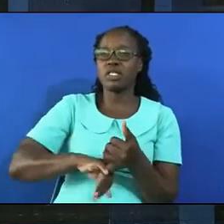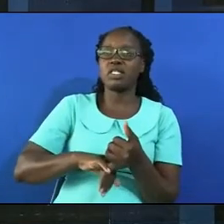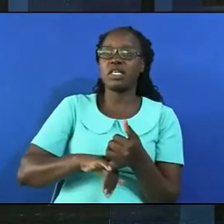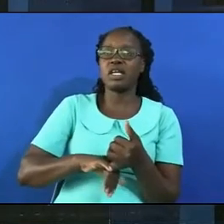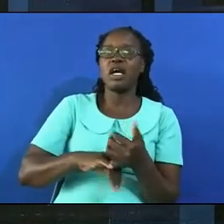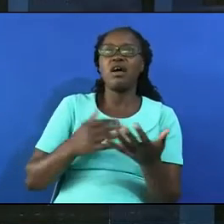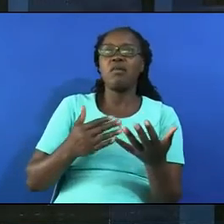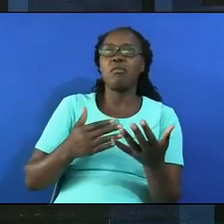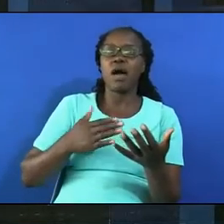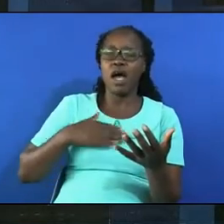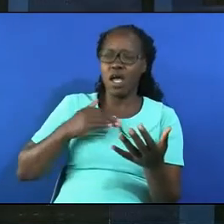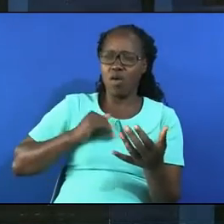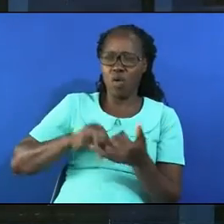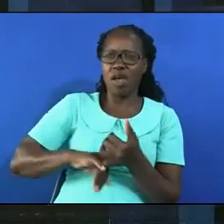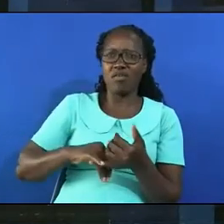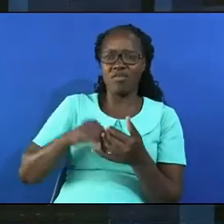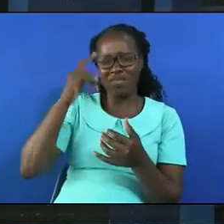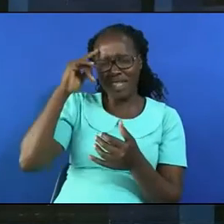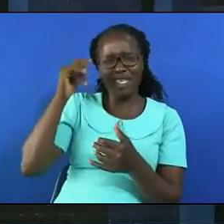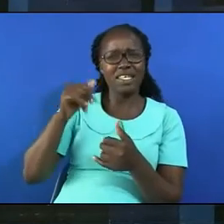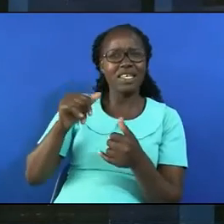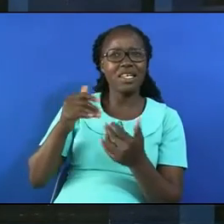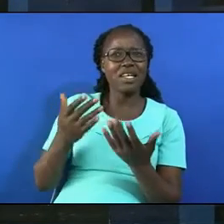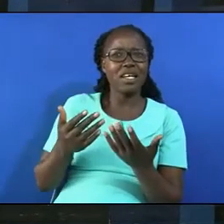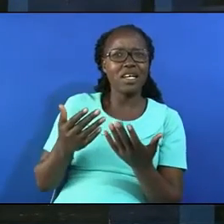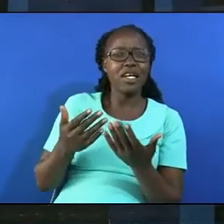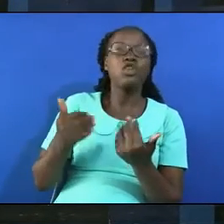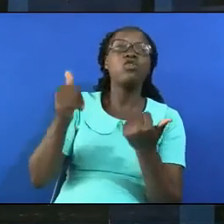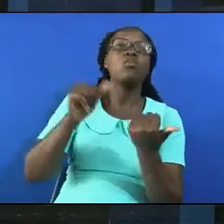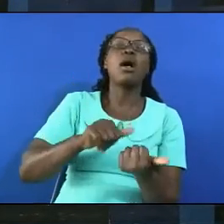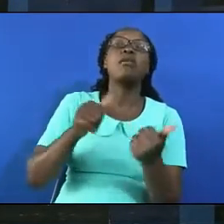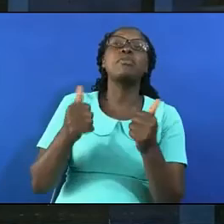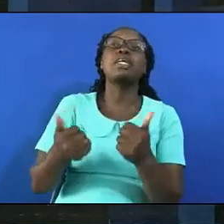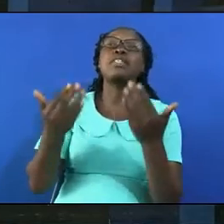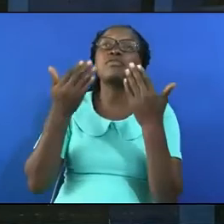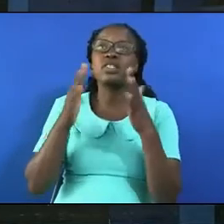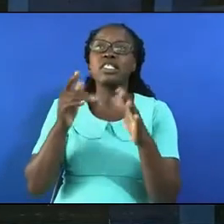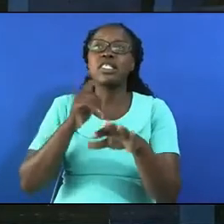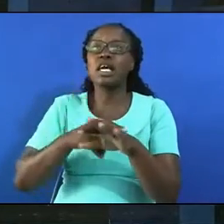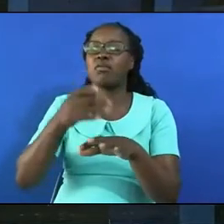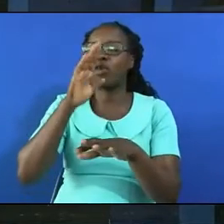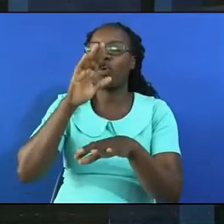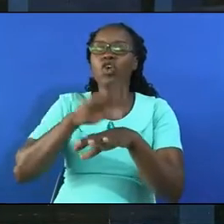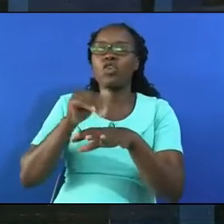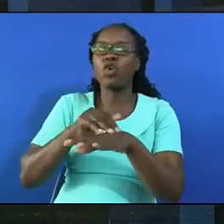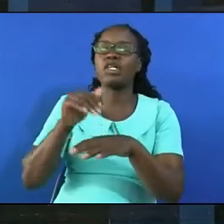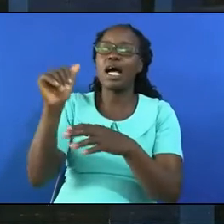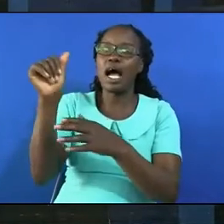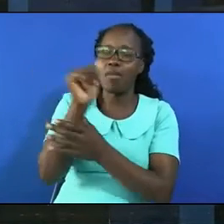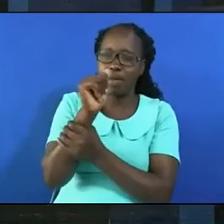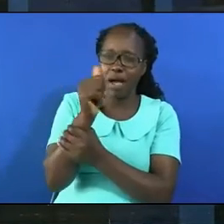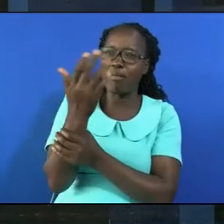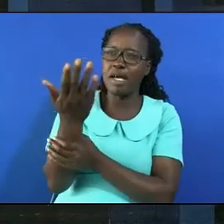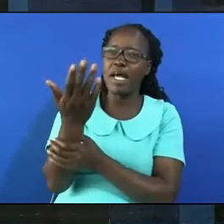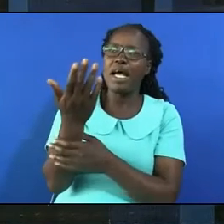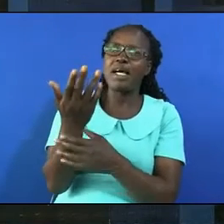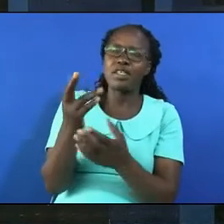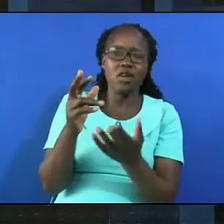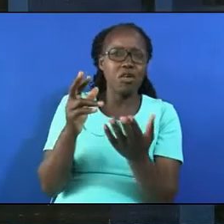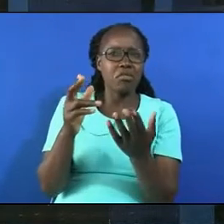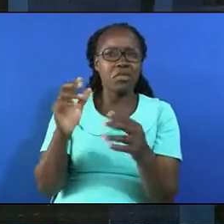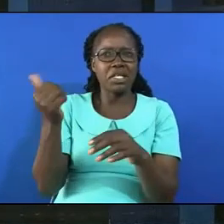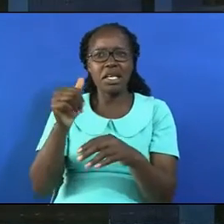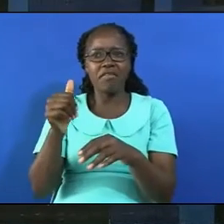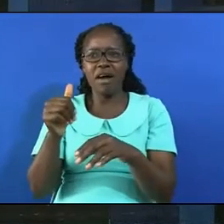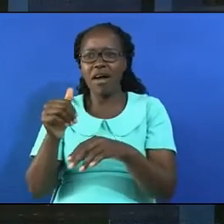She's still thinking about it. Get baptized. When God called Abraham, he made no reference